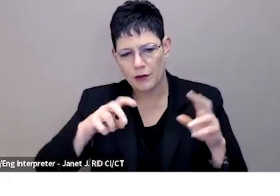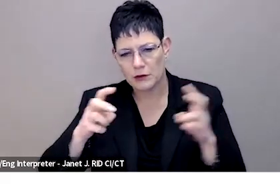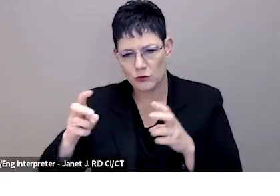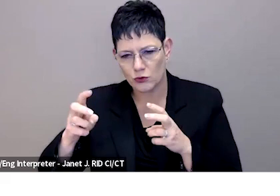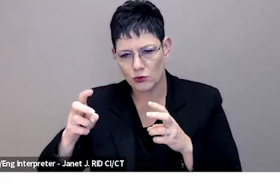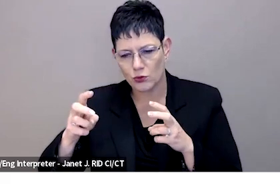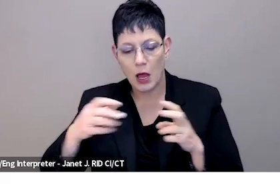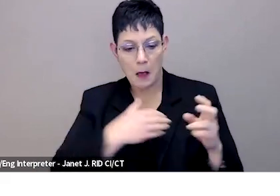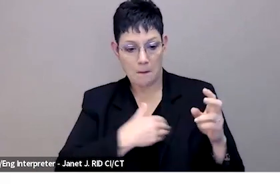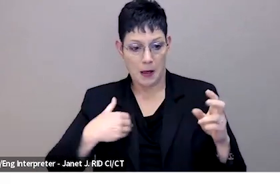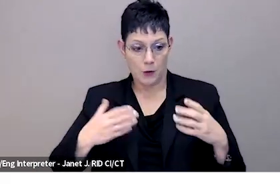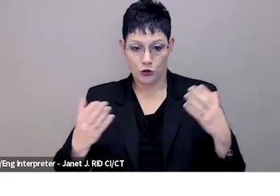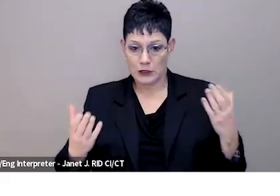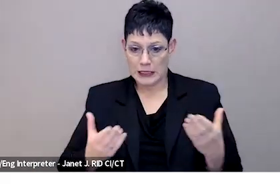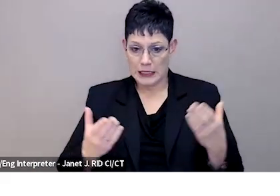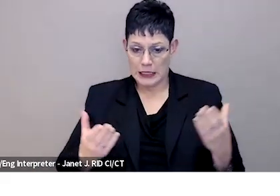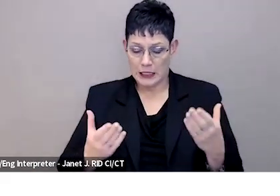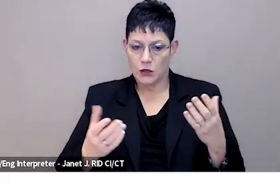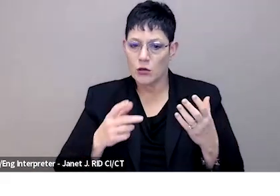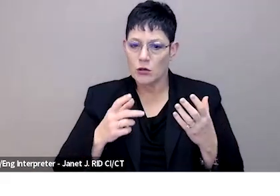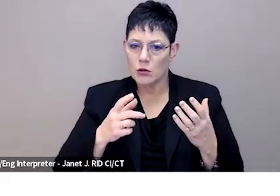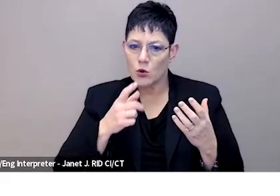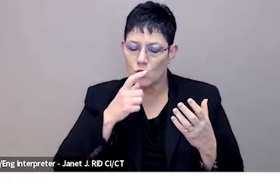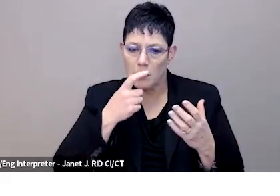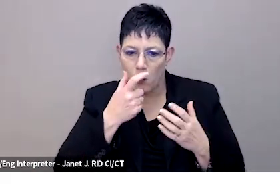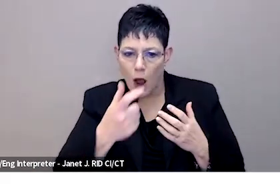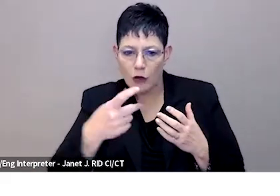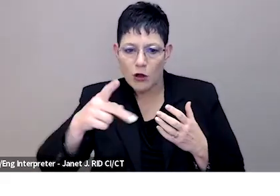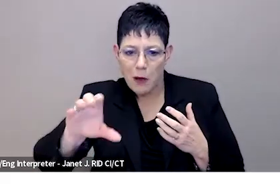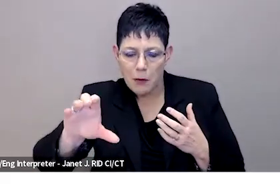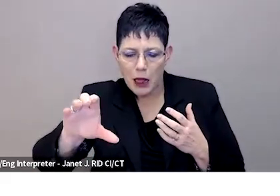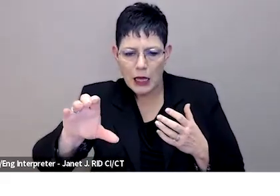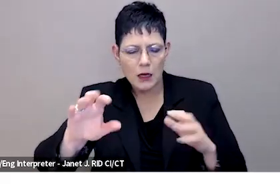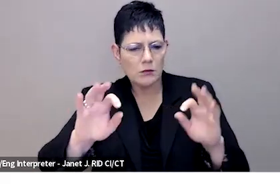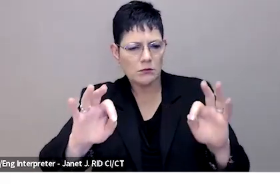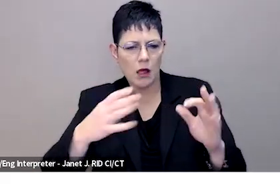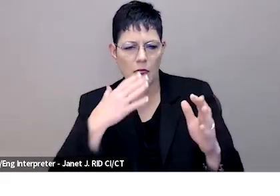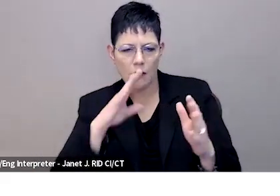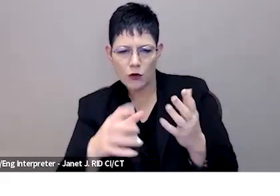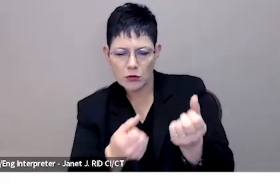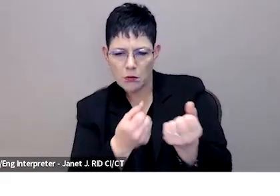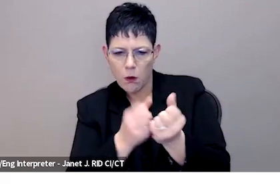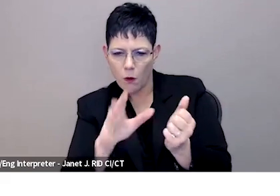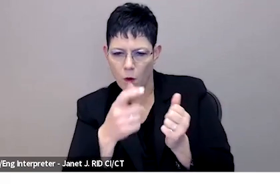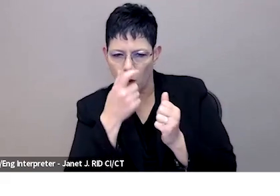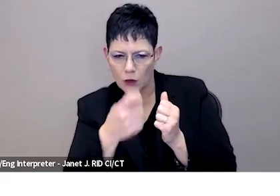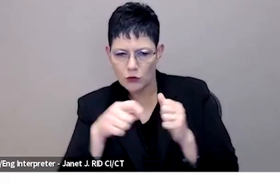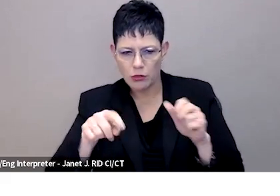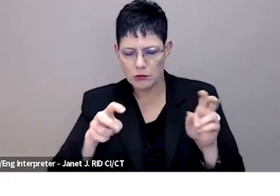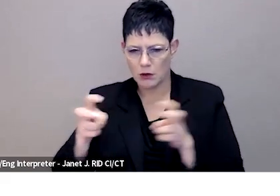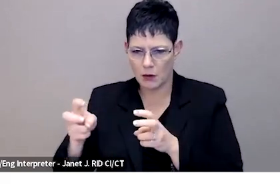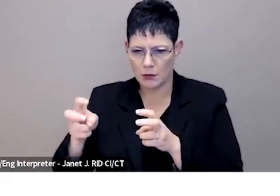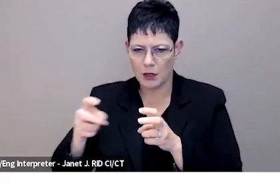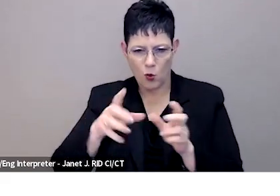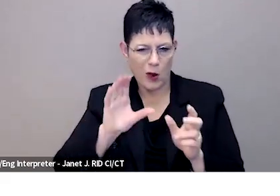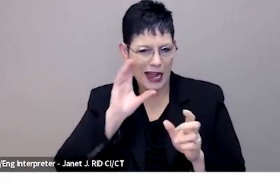to the members of the public who have been watching. We thank you so much for your support and your interest in this topic, and you will